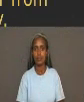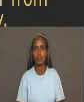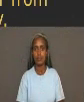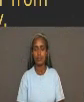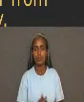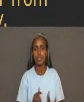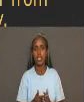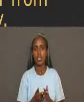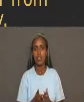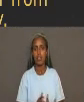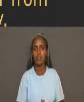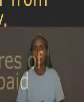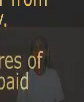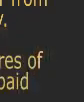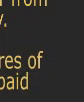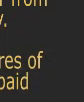Begin.